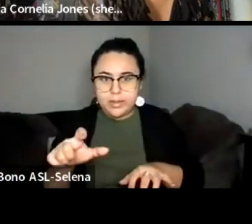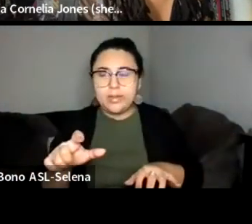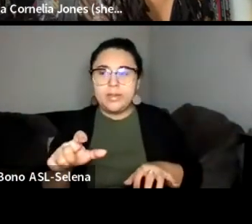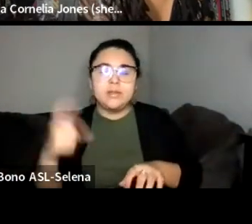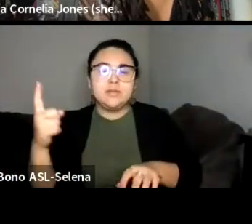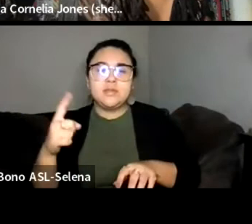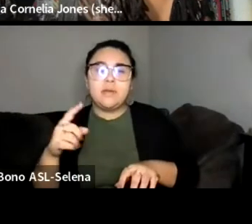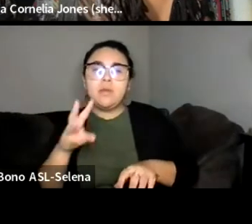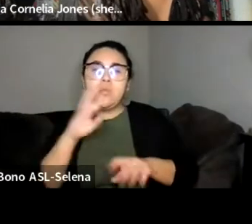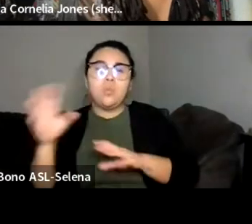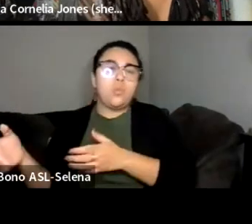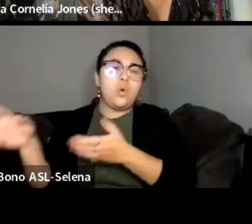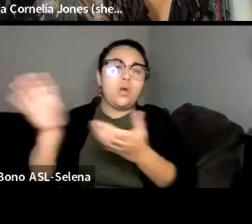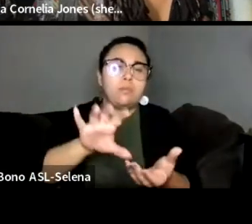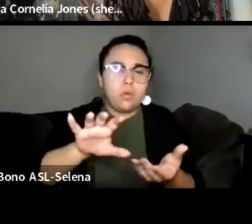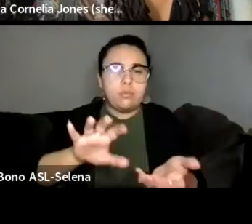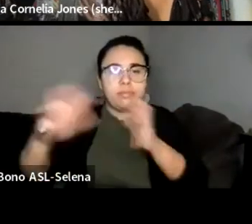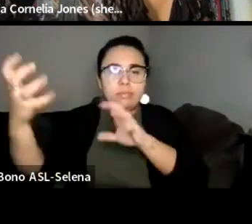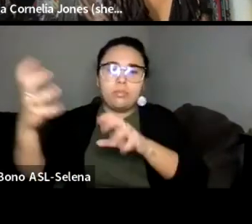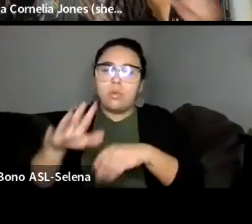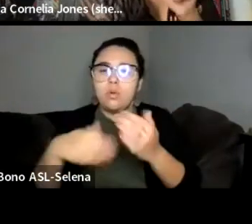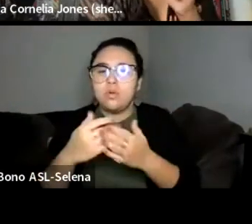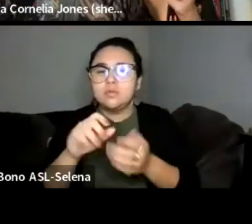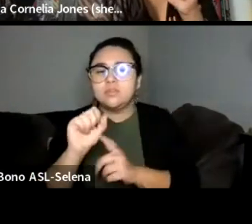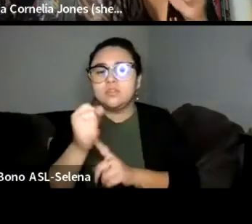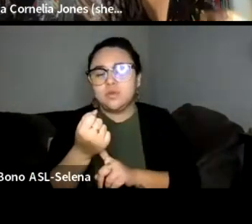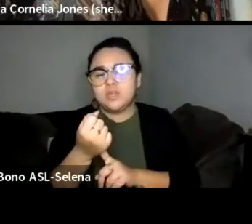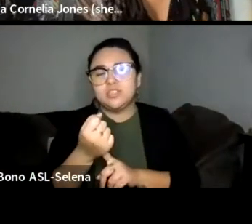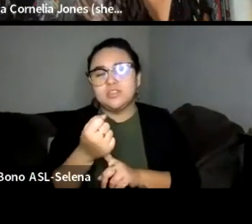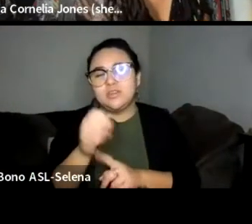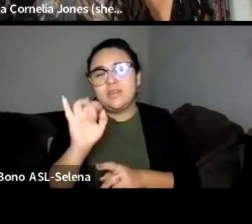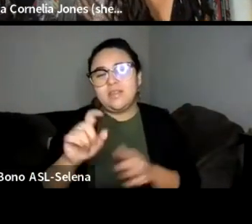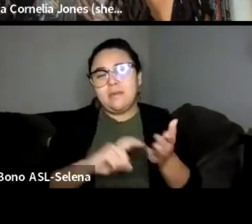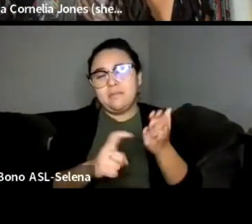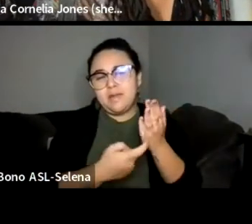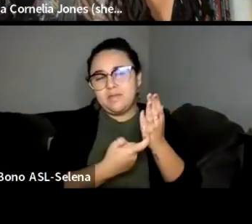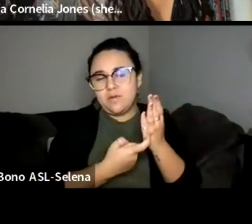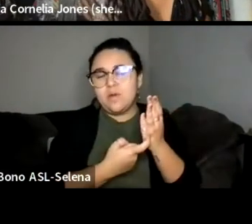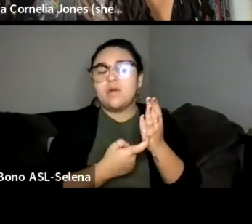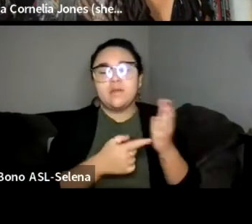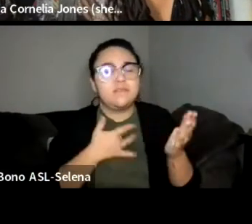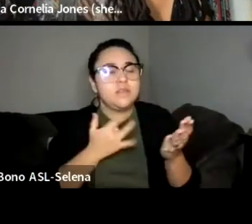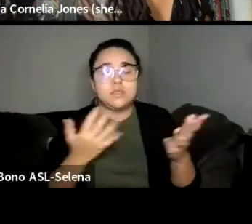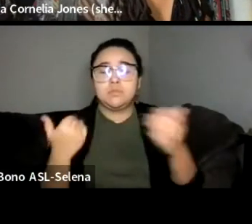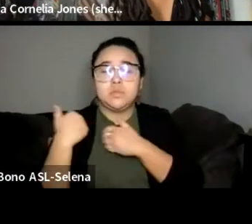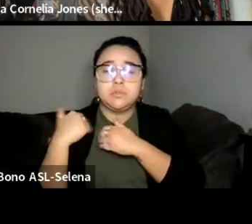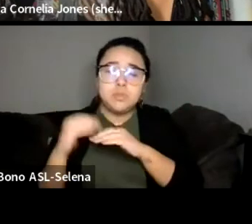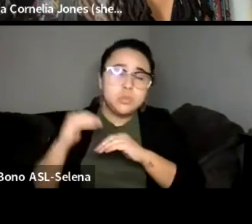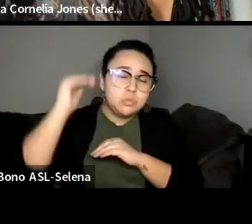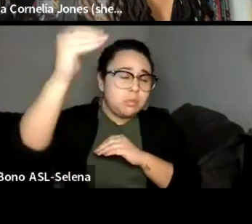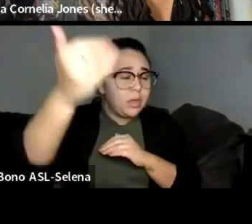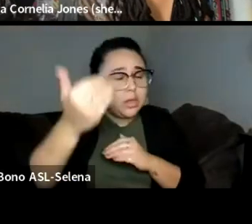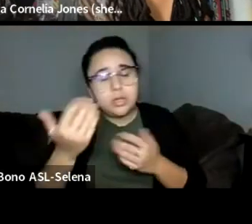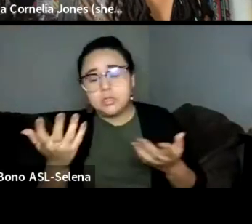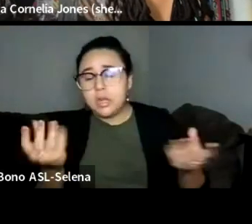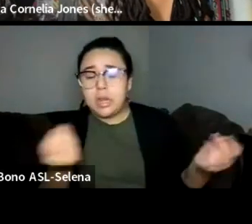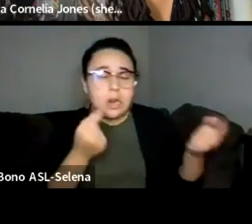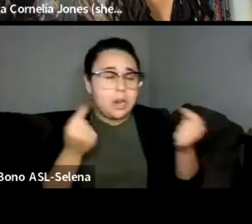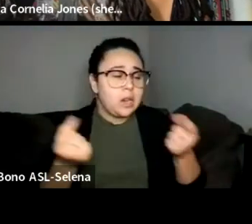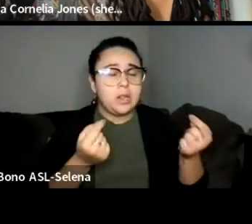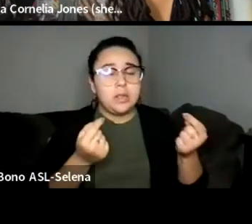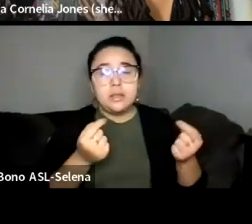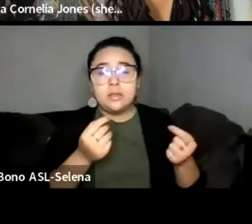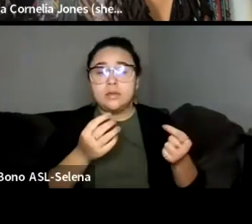have to get the medication. I have to remember to make sure that it's safe. Like even my father, who was at the